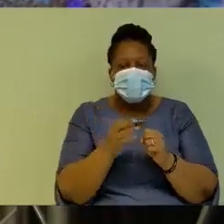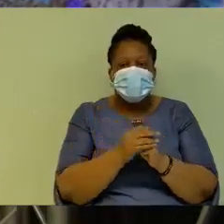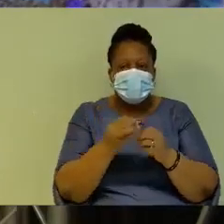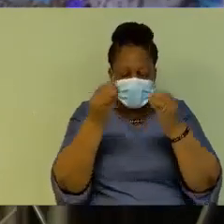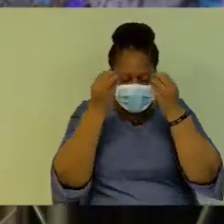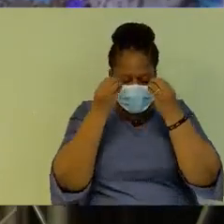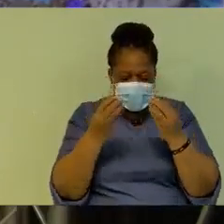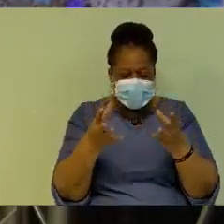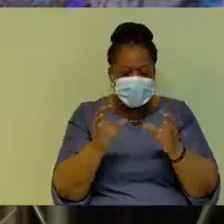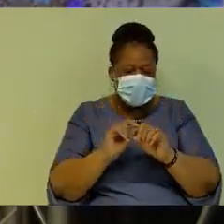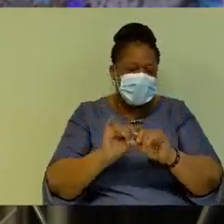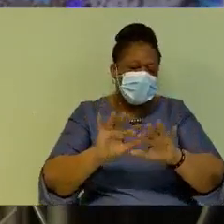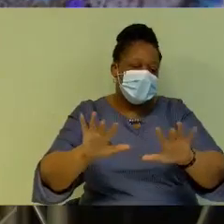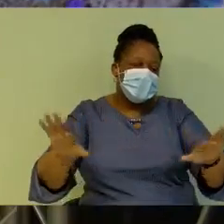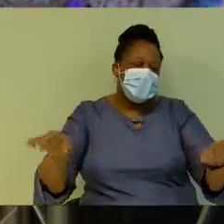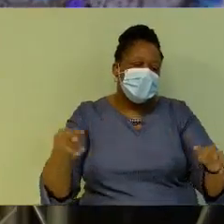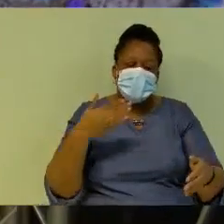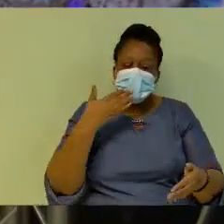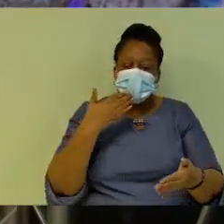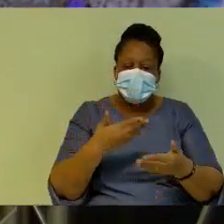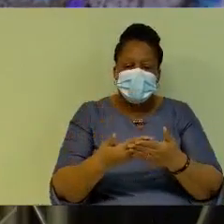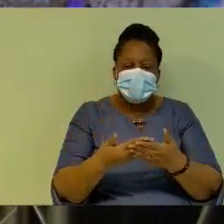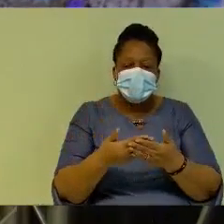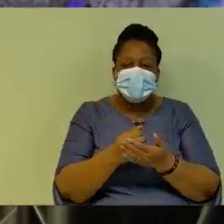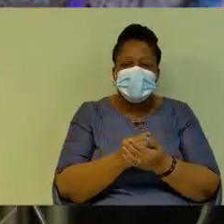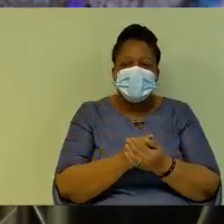Information dissemination is absolutely